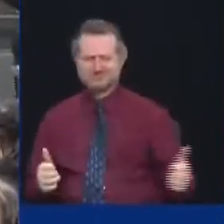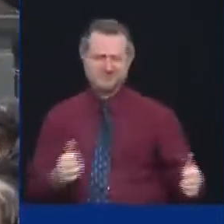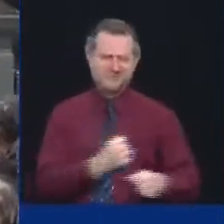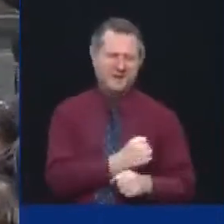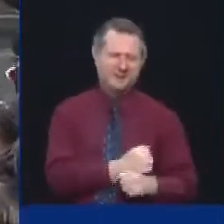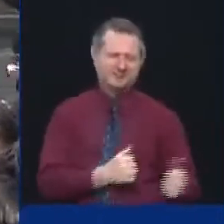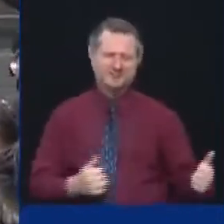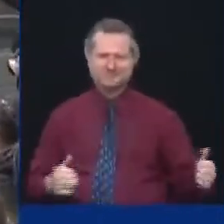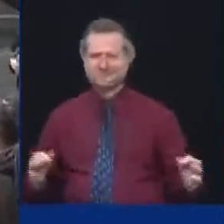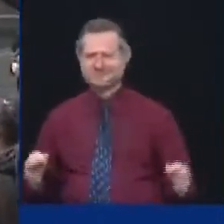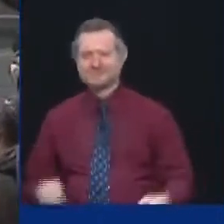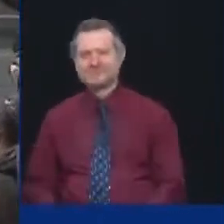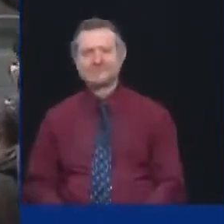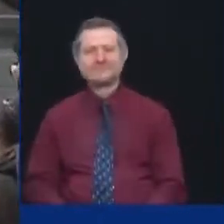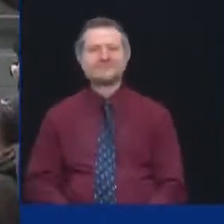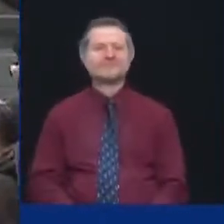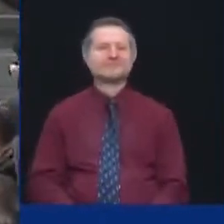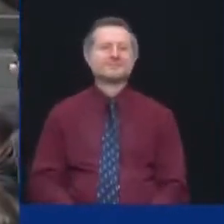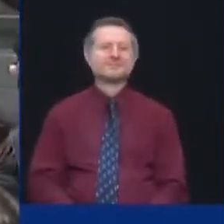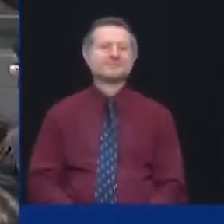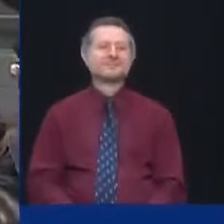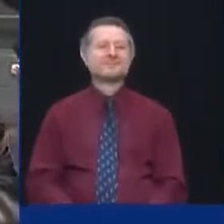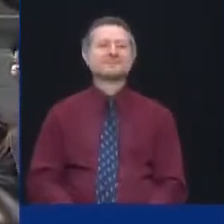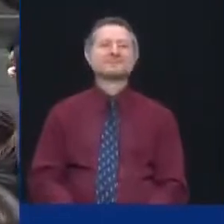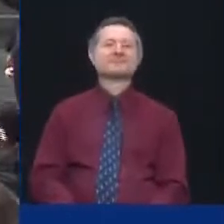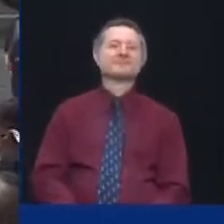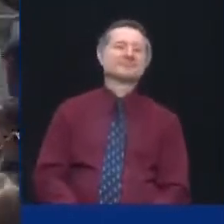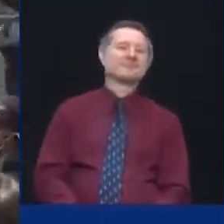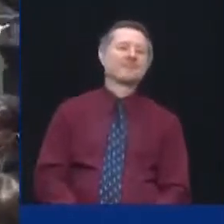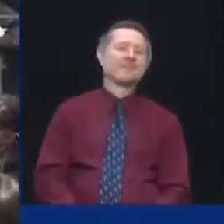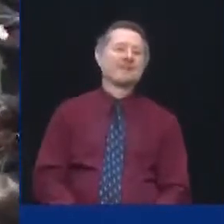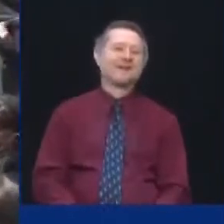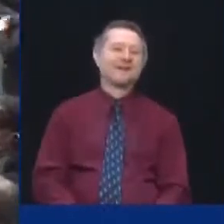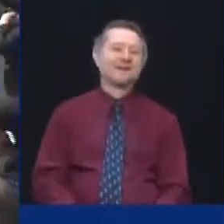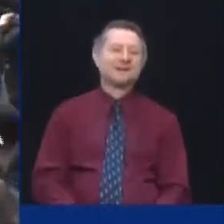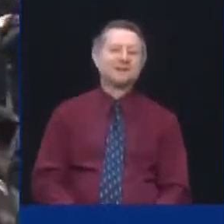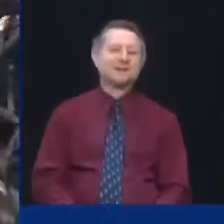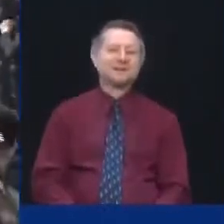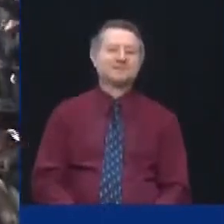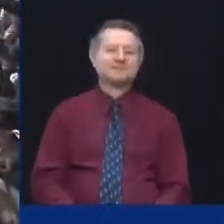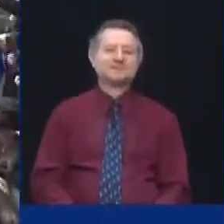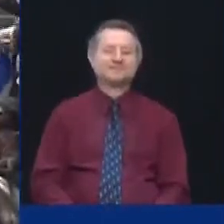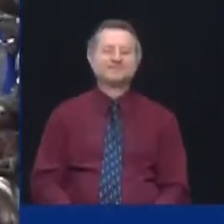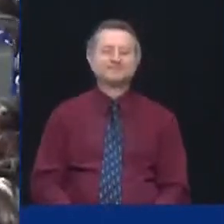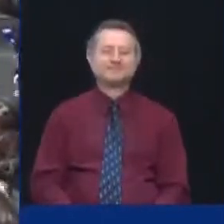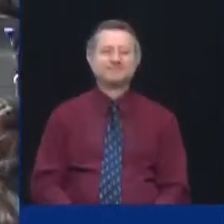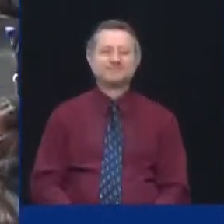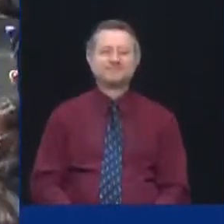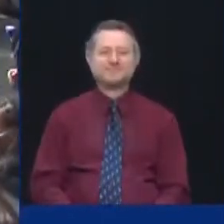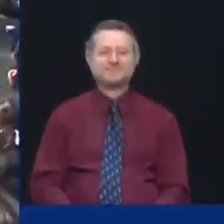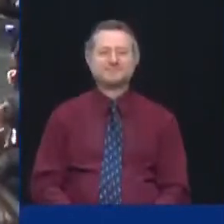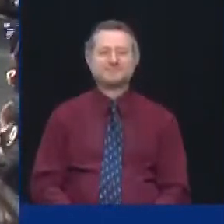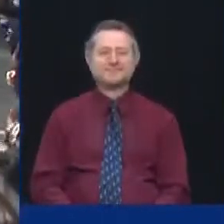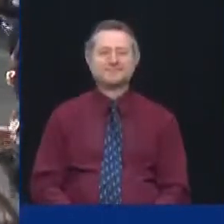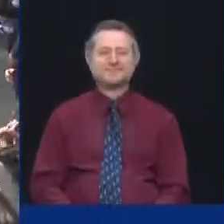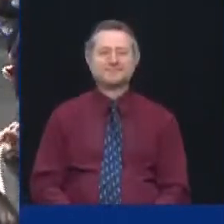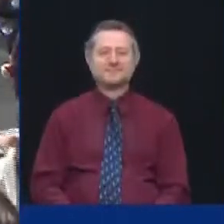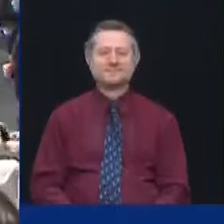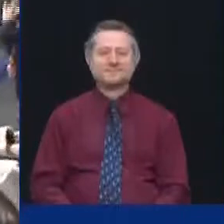economic development and opportunity for us. Getting people into the city, making the commute